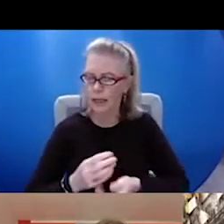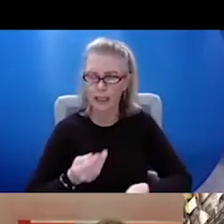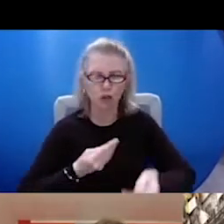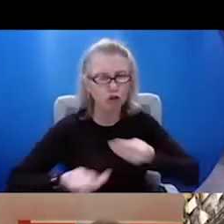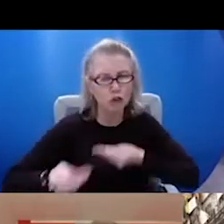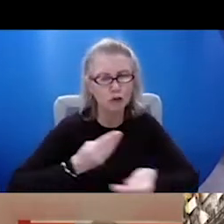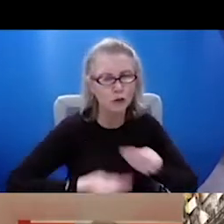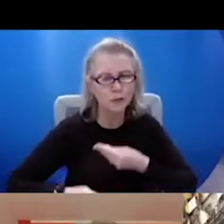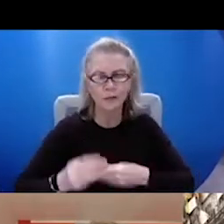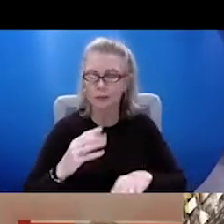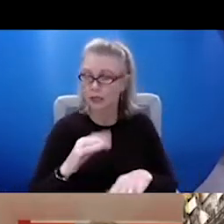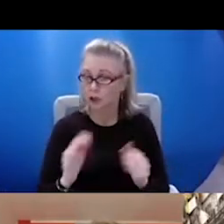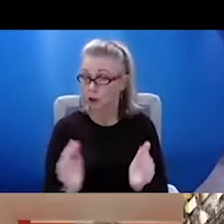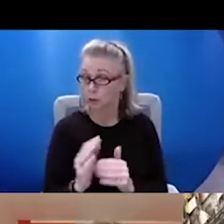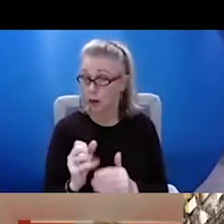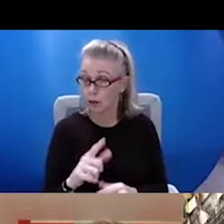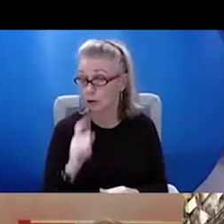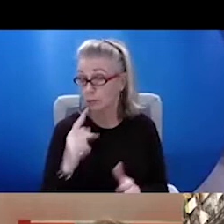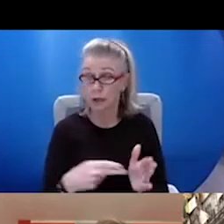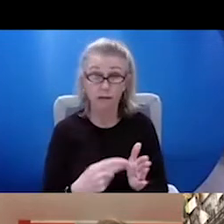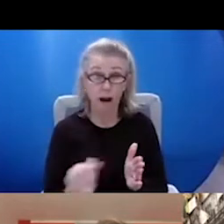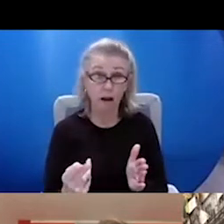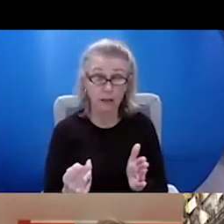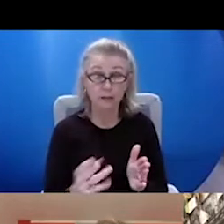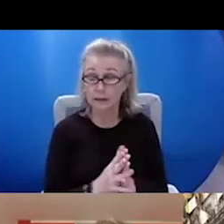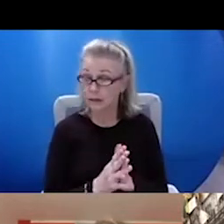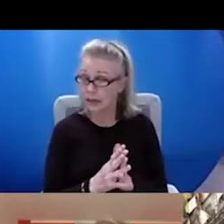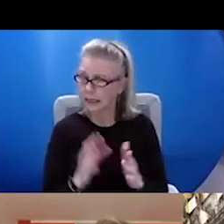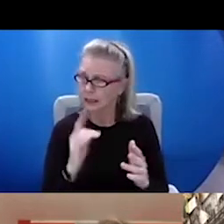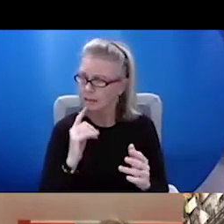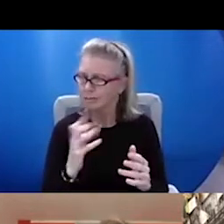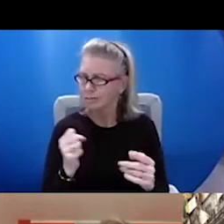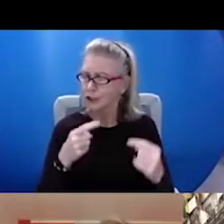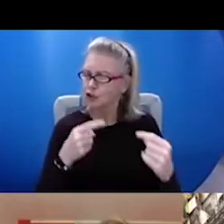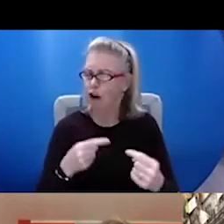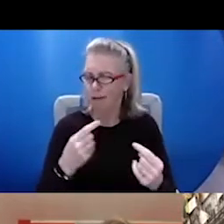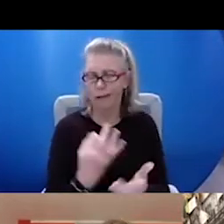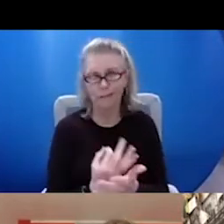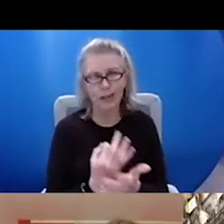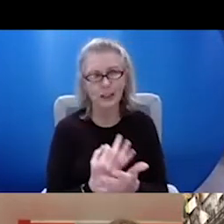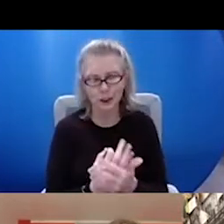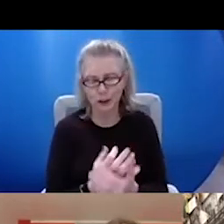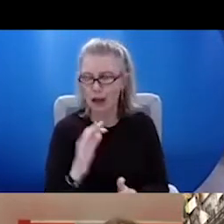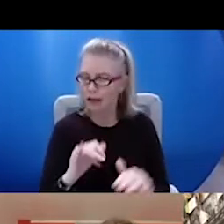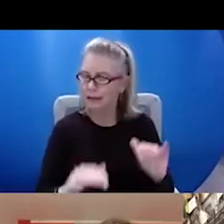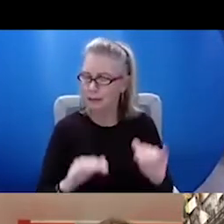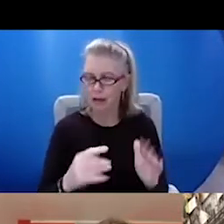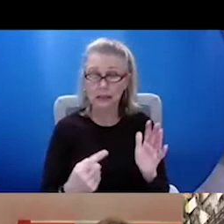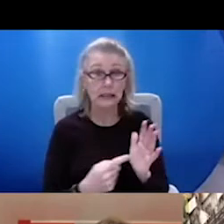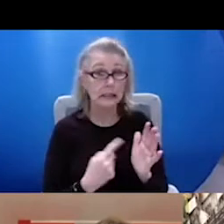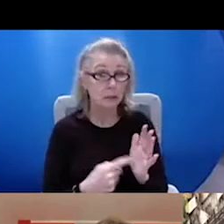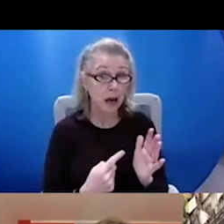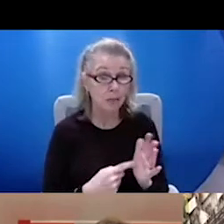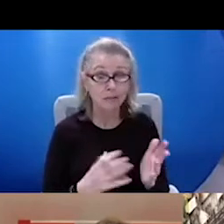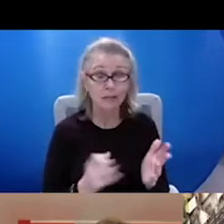As a small scale and, to be frank, financially struggling entity, this balance has at times been funders